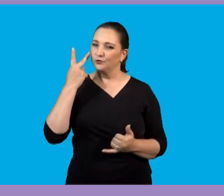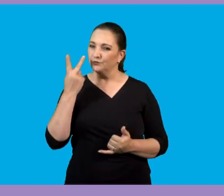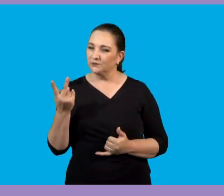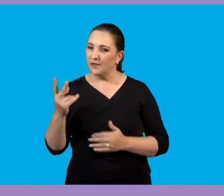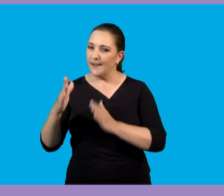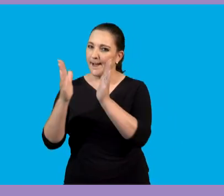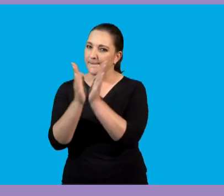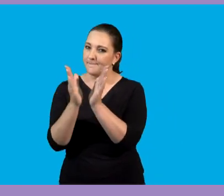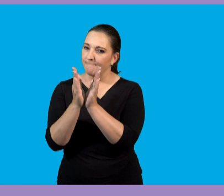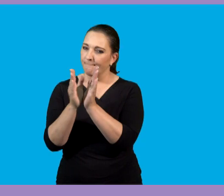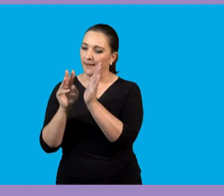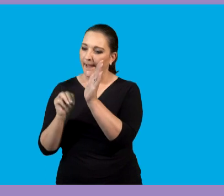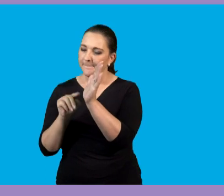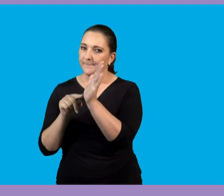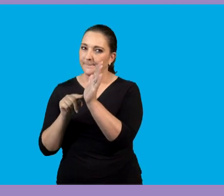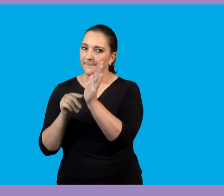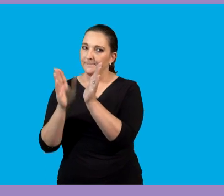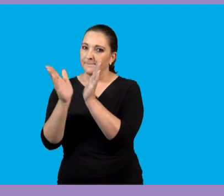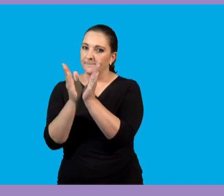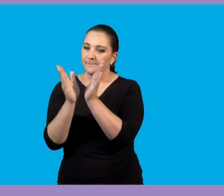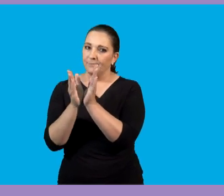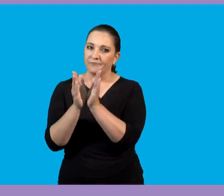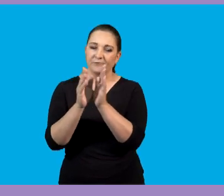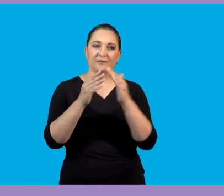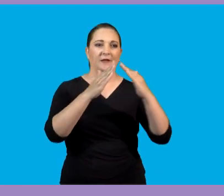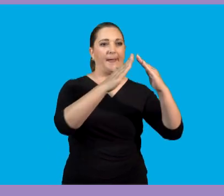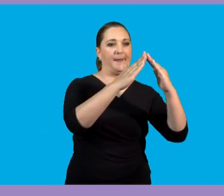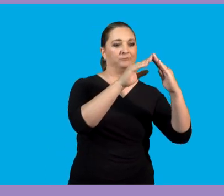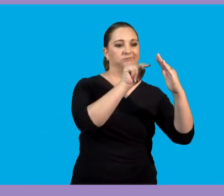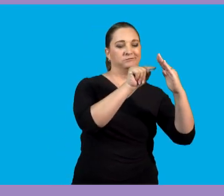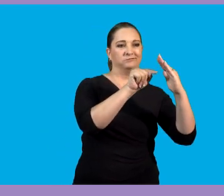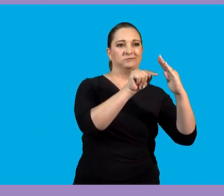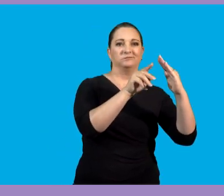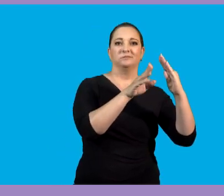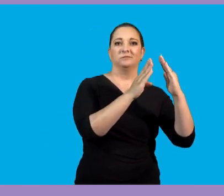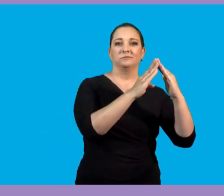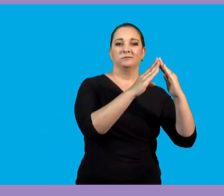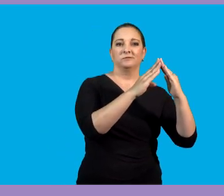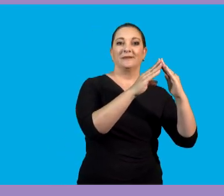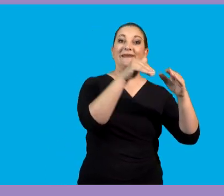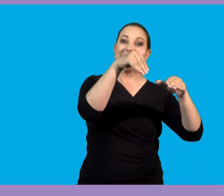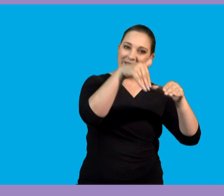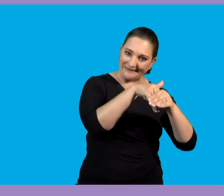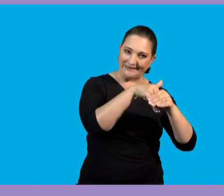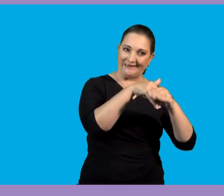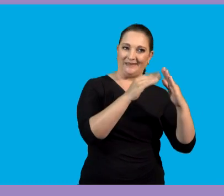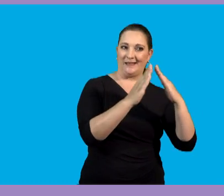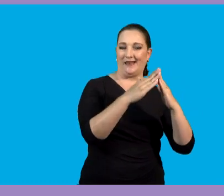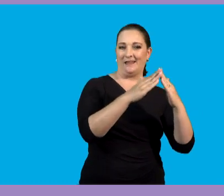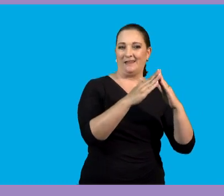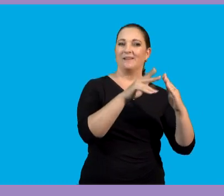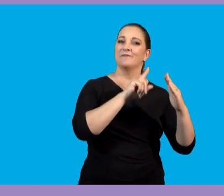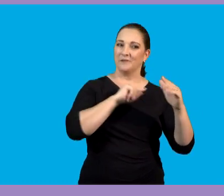Now, angle M is equal to the corresponding angle D because it is the included angle between the